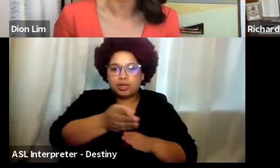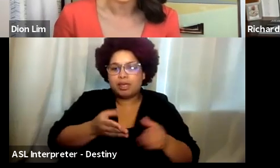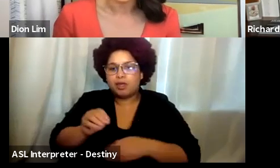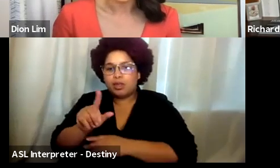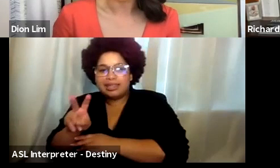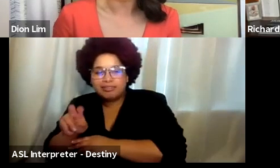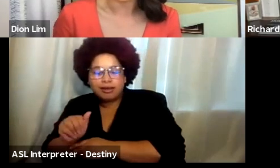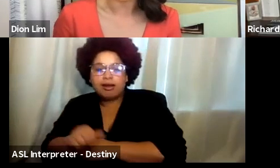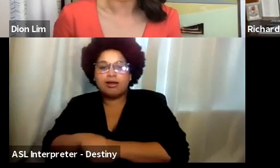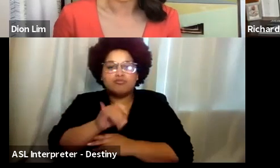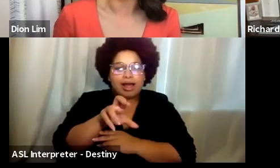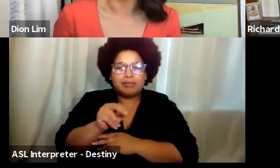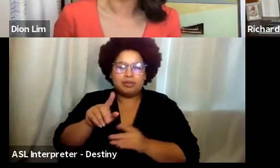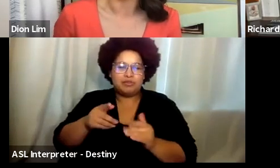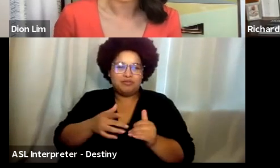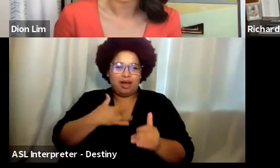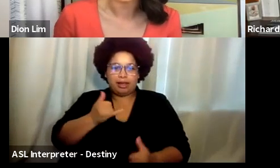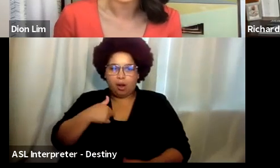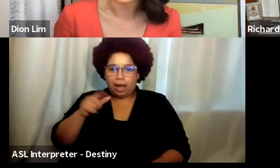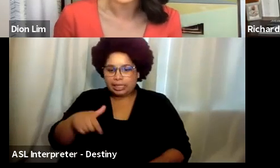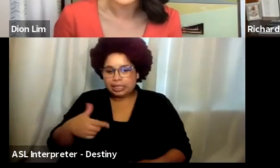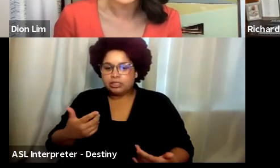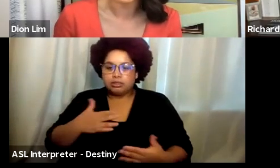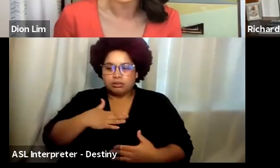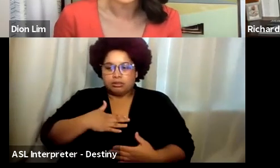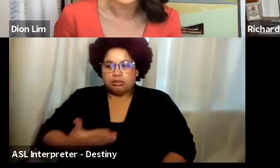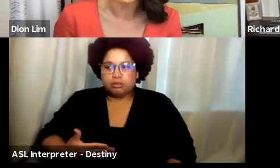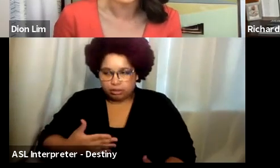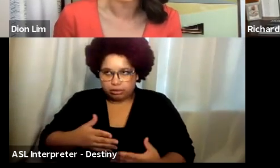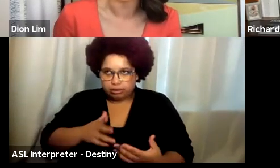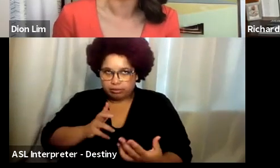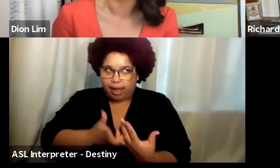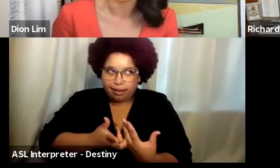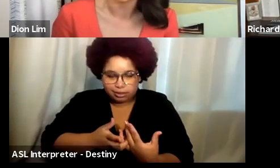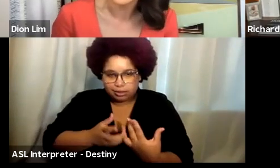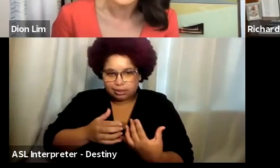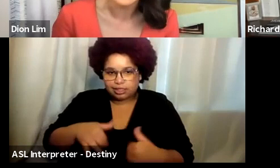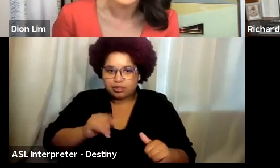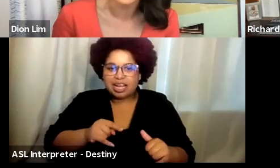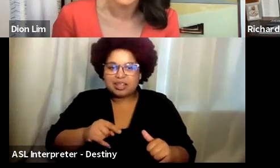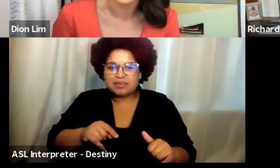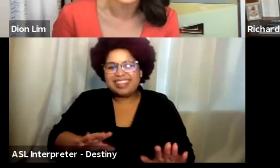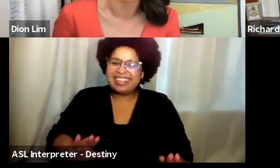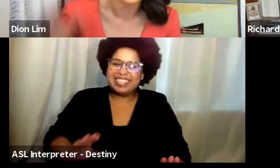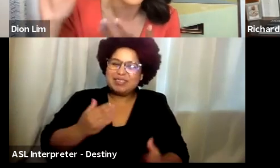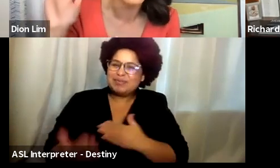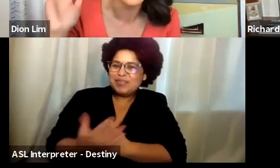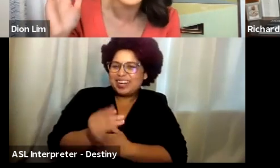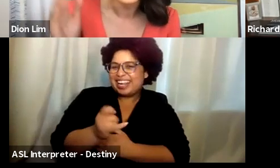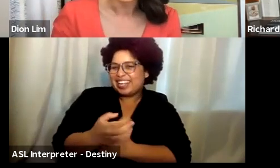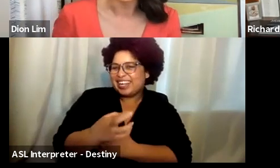way too, I felt like I just needed to play into the stereotype a little bit of being the trippy morning anchor who always had